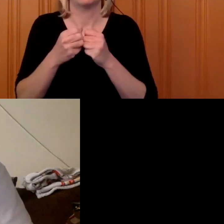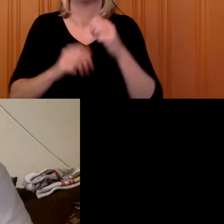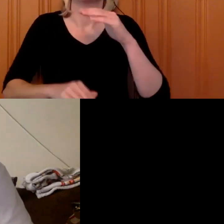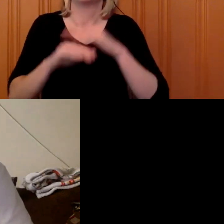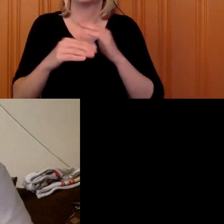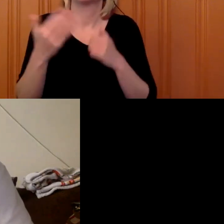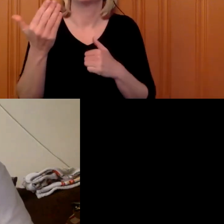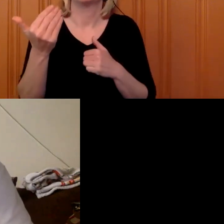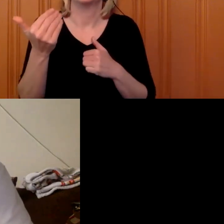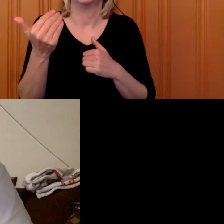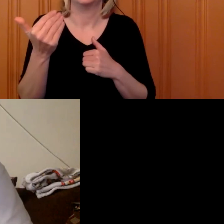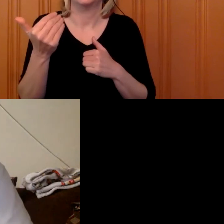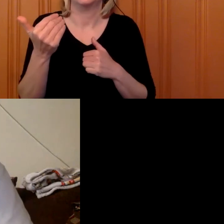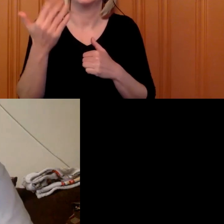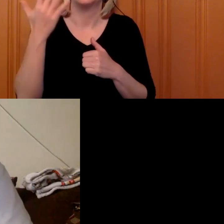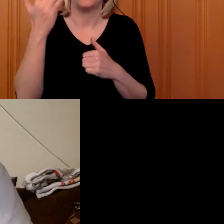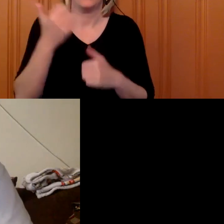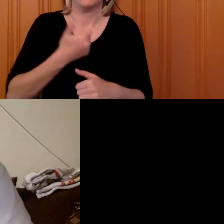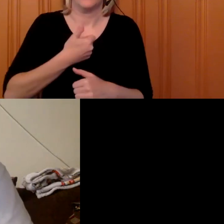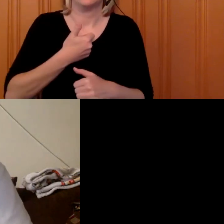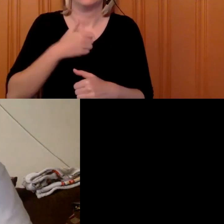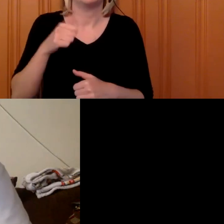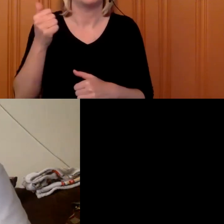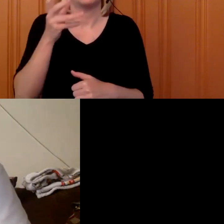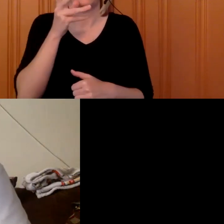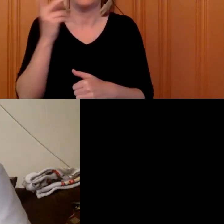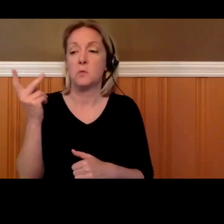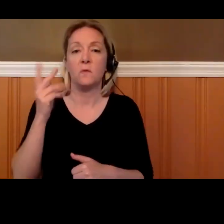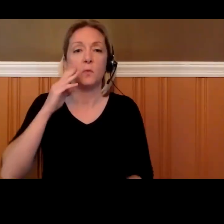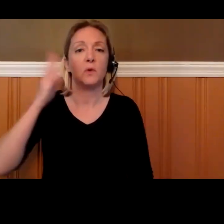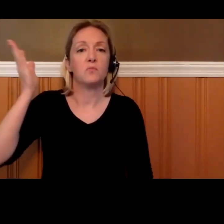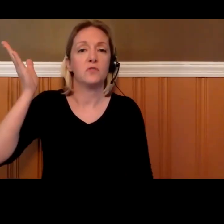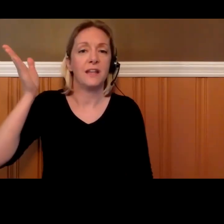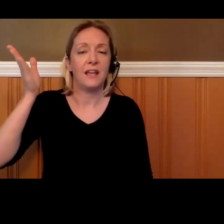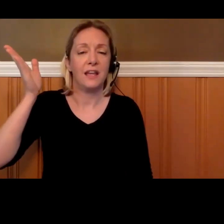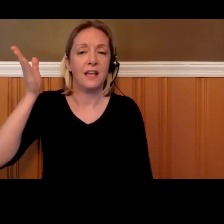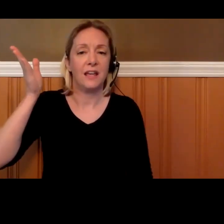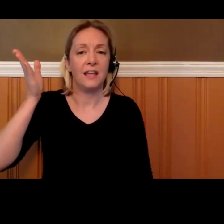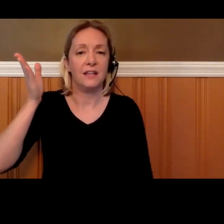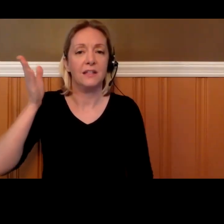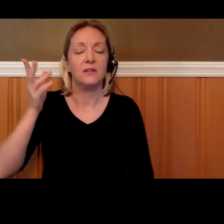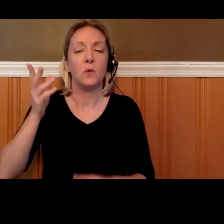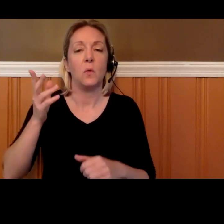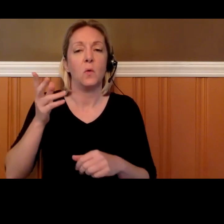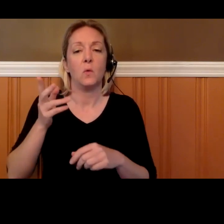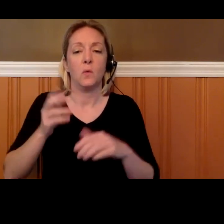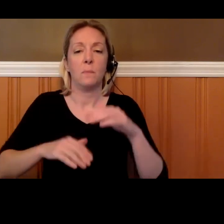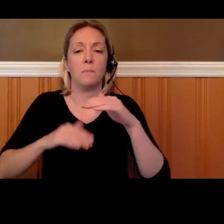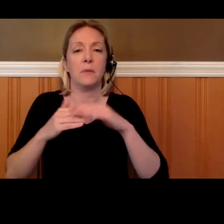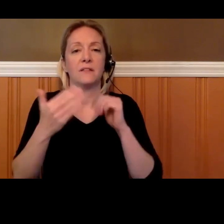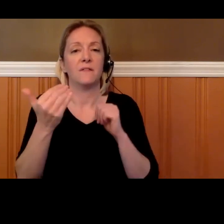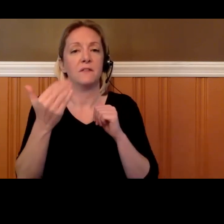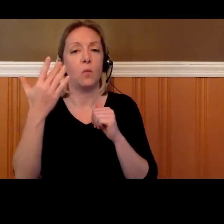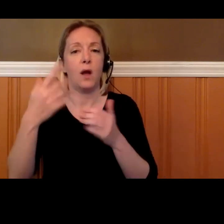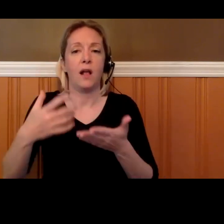because it's actually myself and another mom, the two of us that are presenting, and we keep the class small because it's a lot of